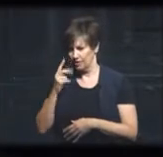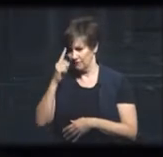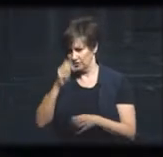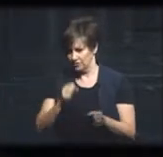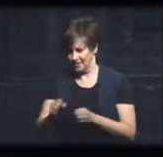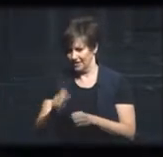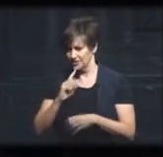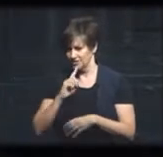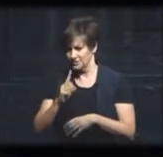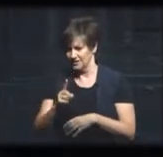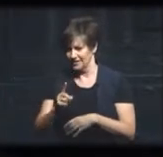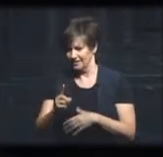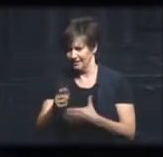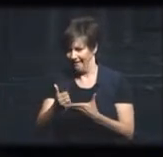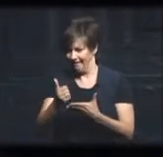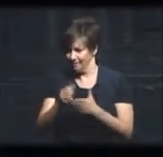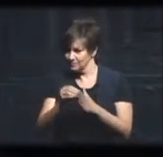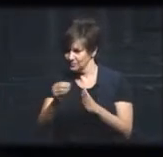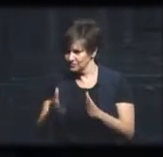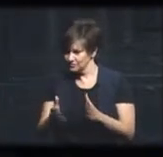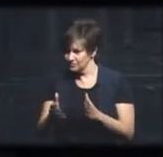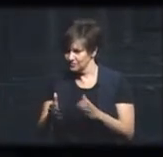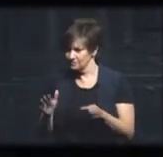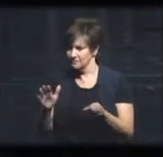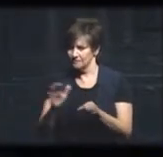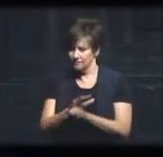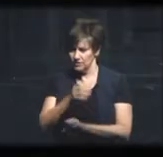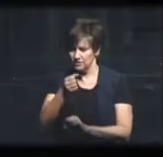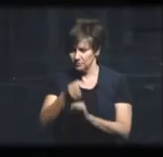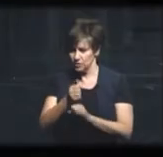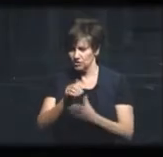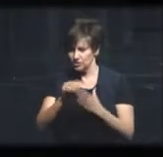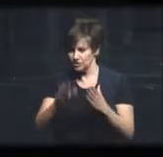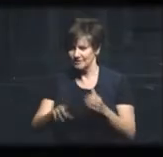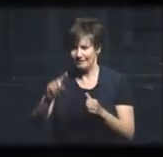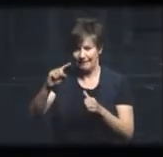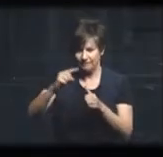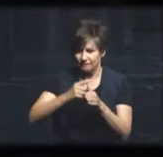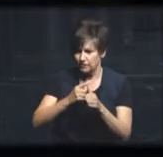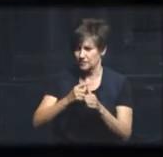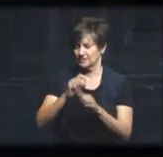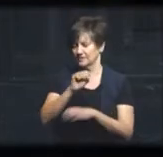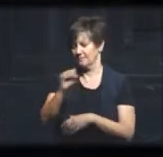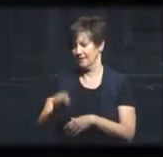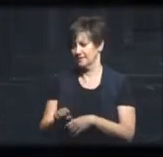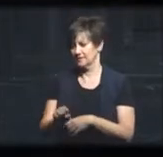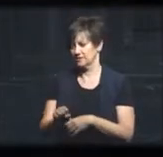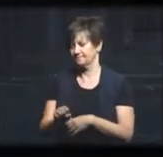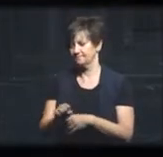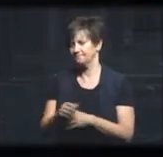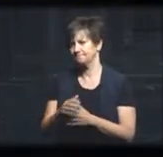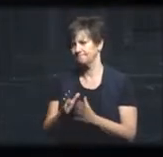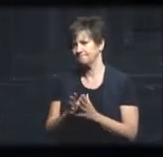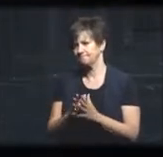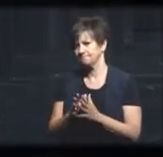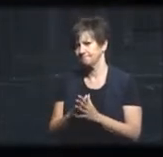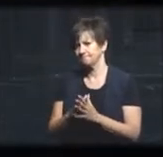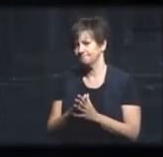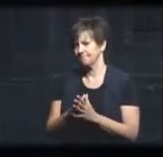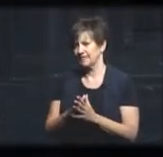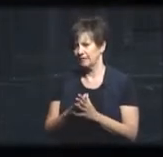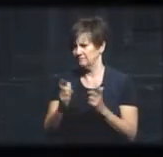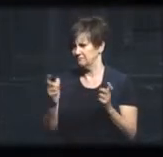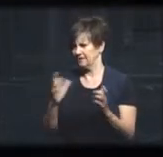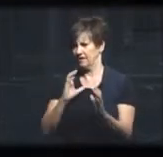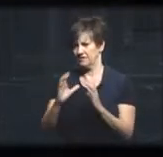really help students, fully support students in that first semester. And we came away from that big